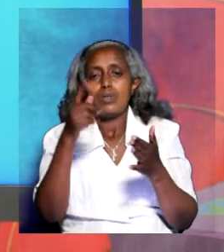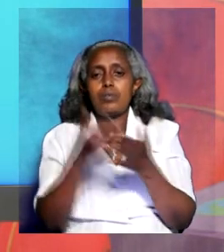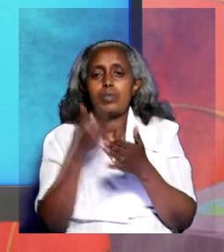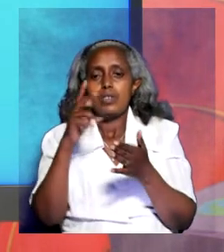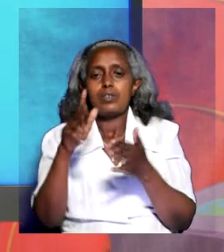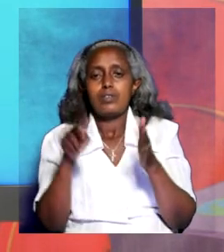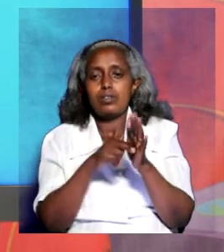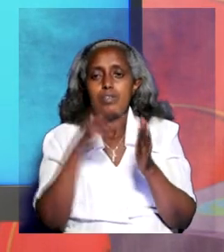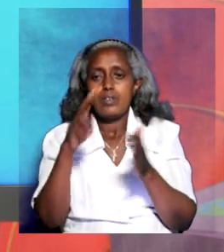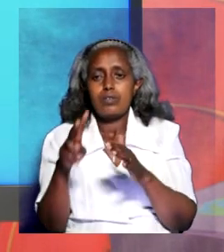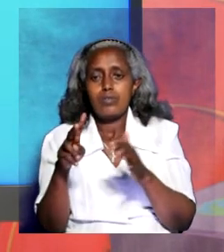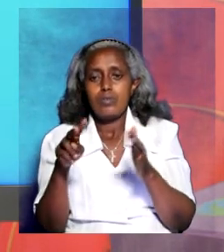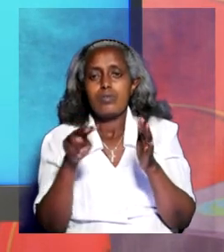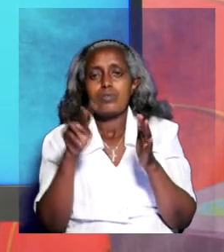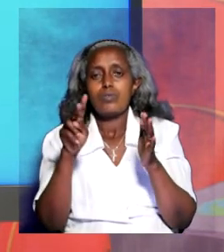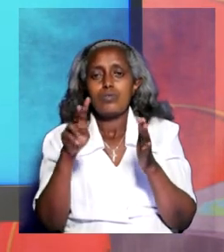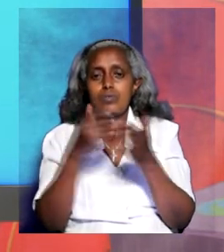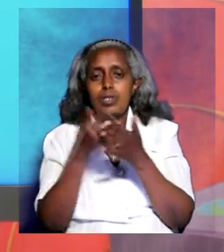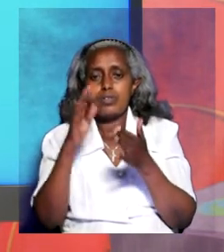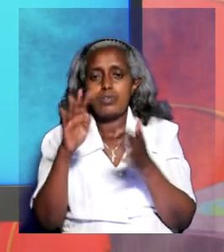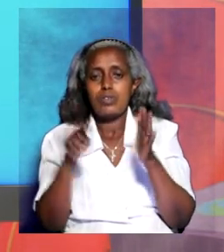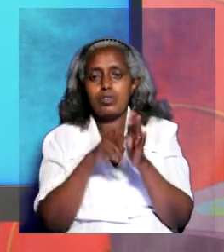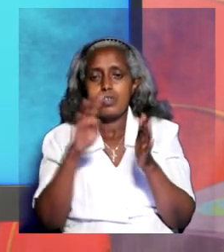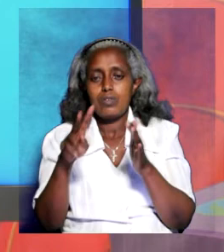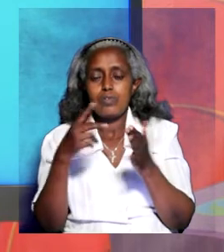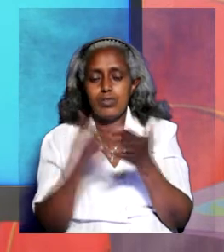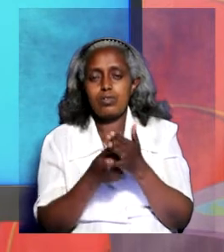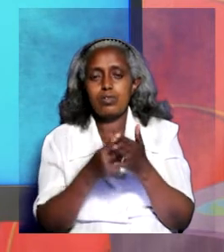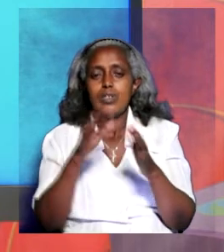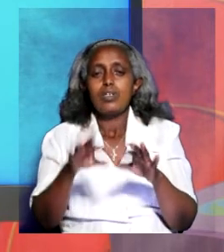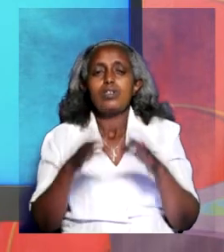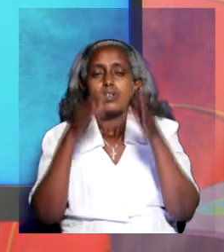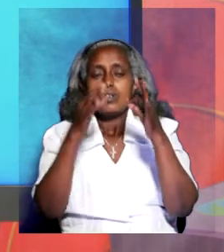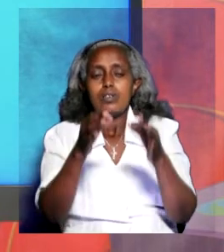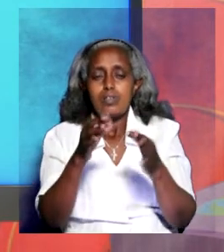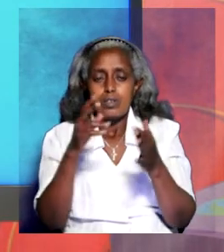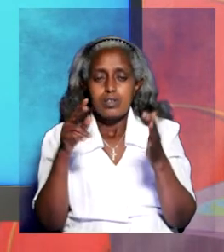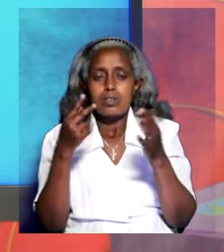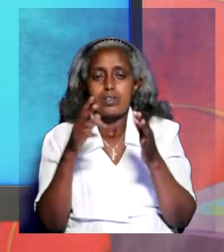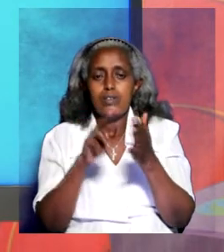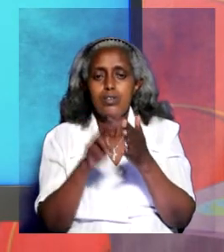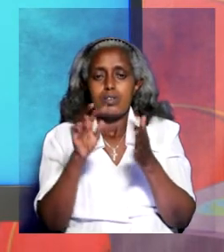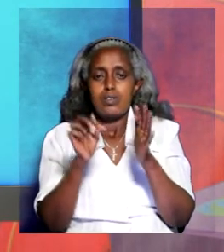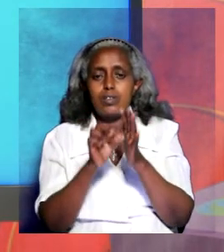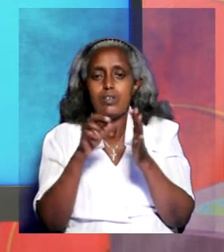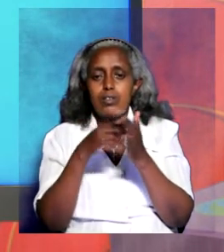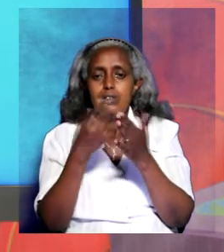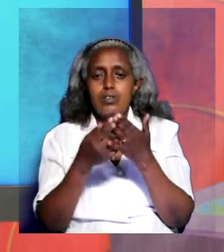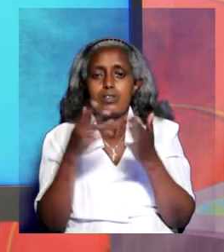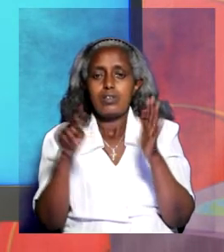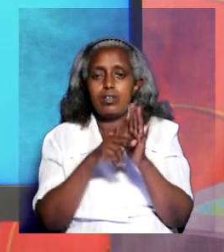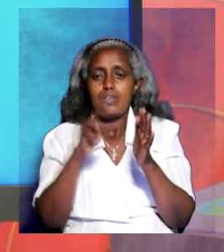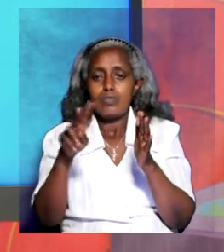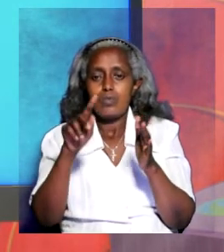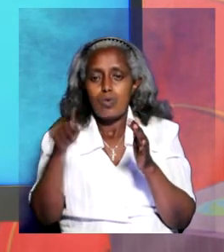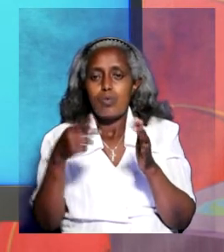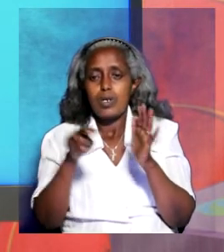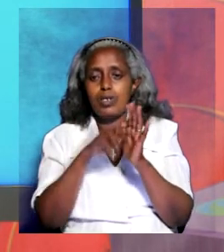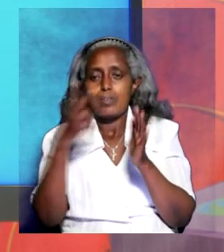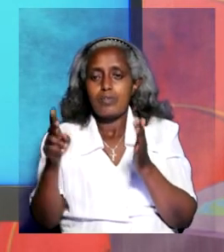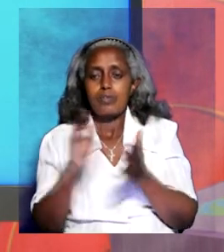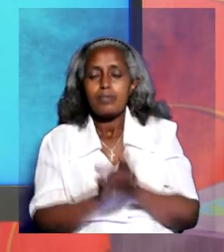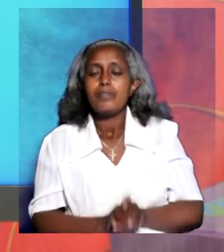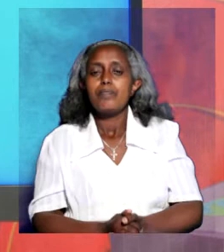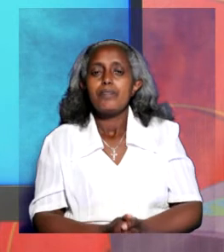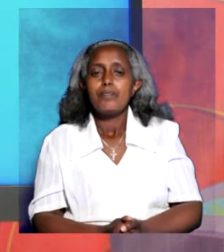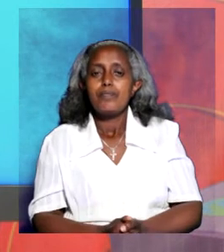3 is negative 2, 2 minus 4 is this negative 2. The translation vector T is this negative 2, negative 2.